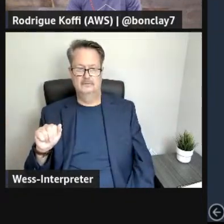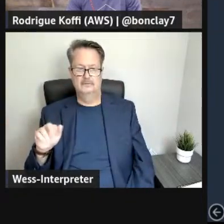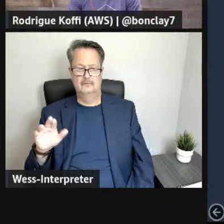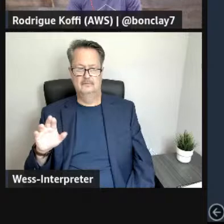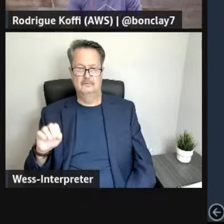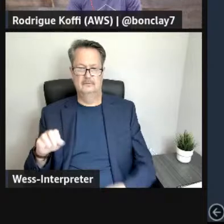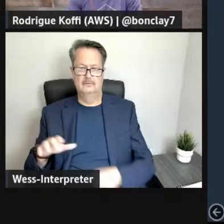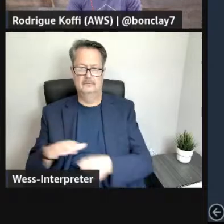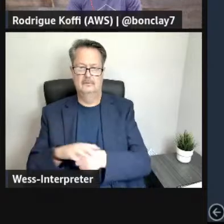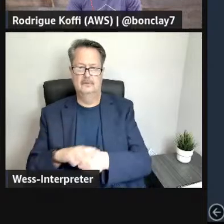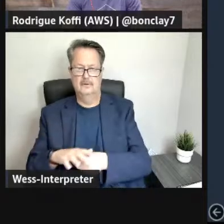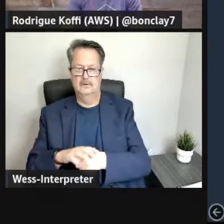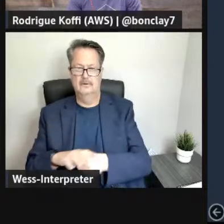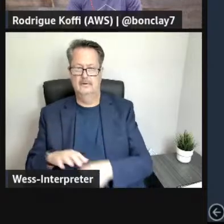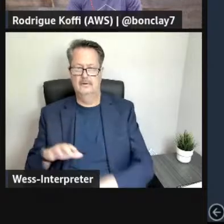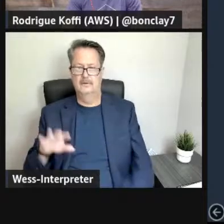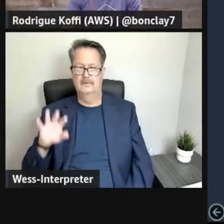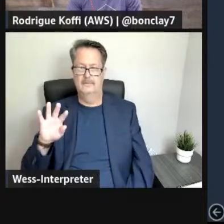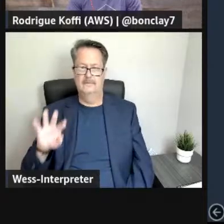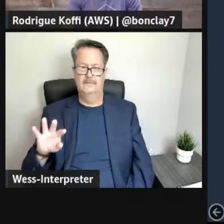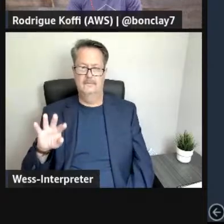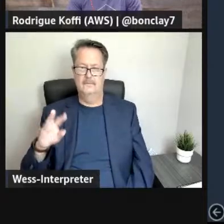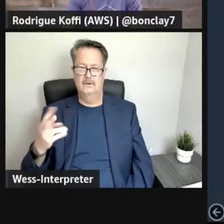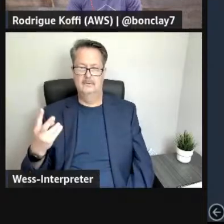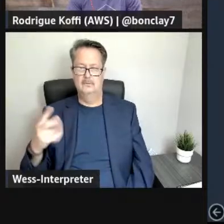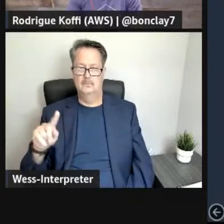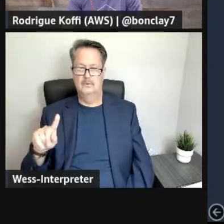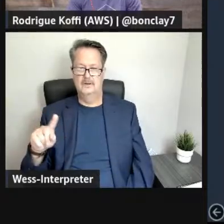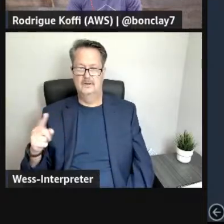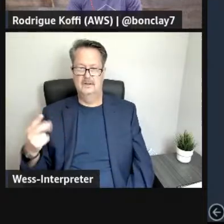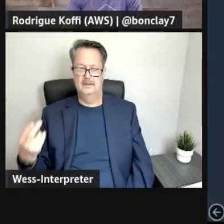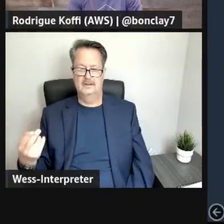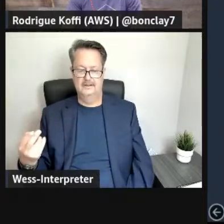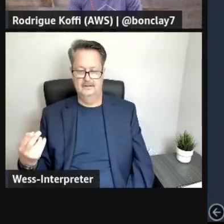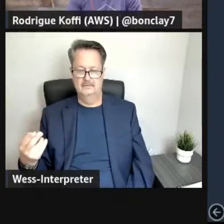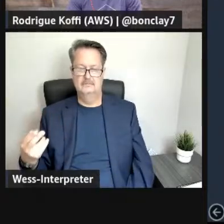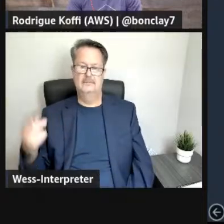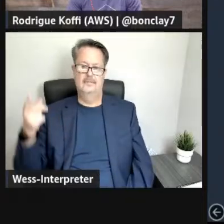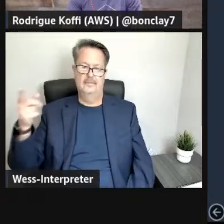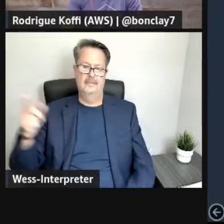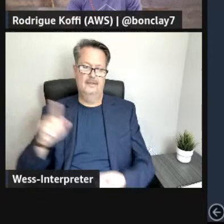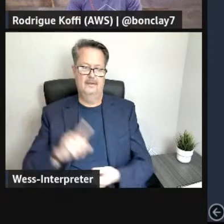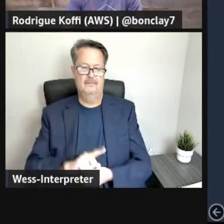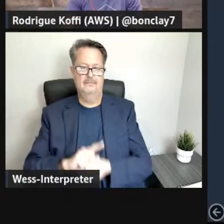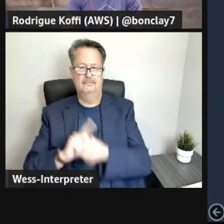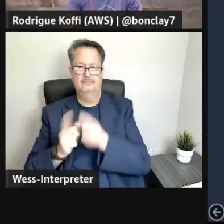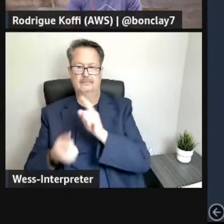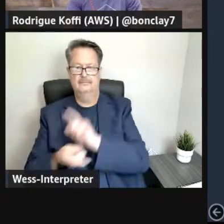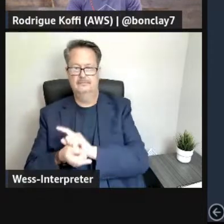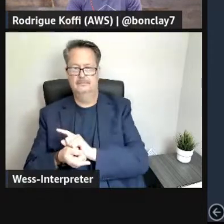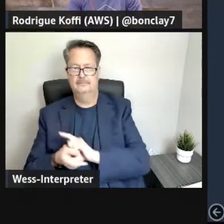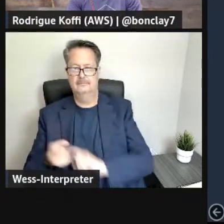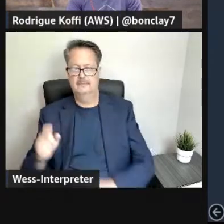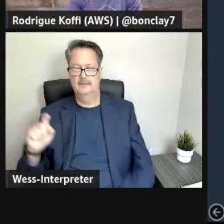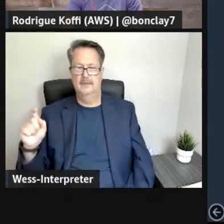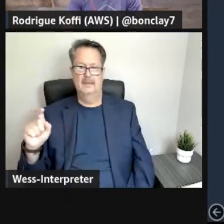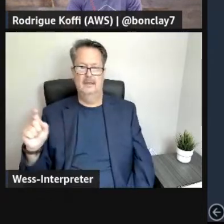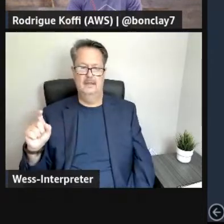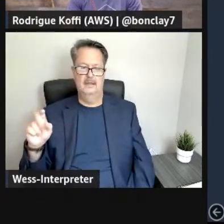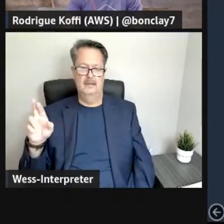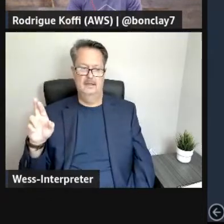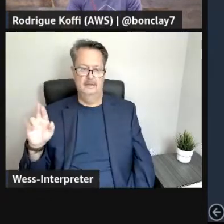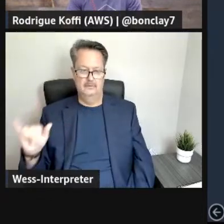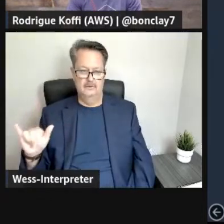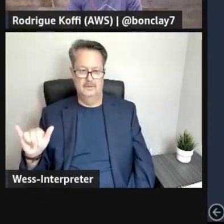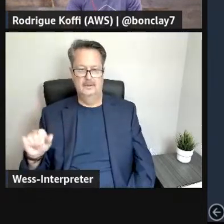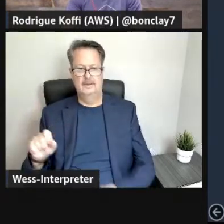to the ADOT collector, and the collector is then responsible for converting that to X-ray compatible format and sending that to X-ray service.